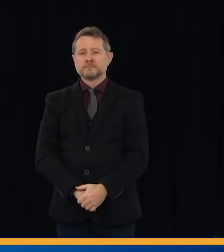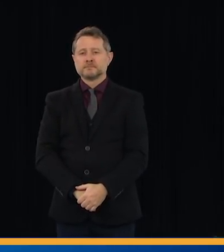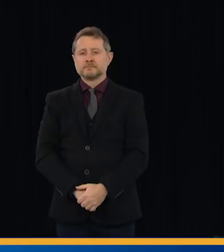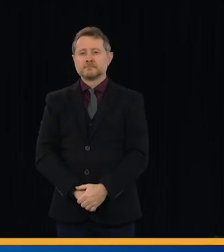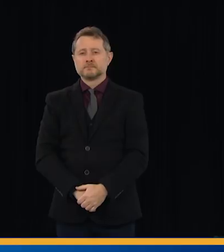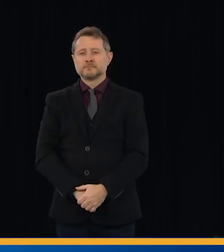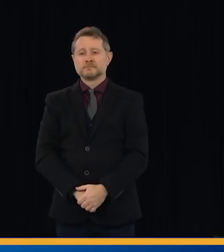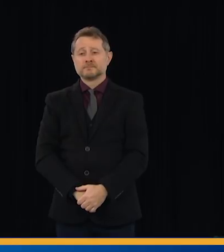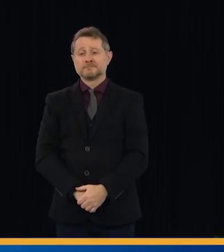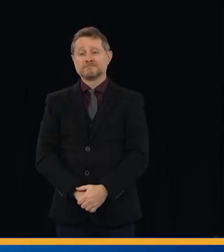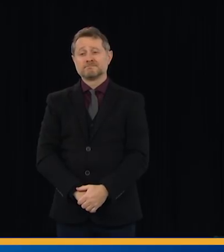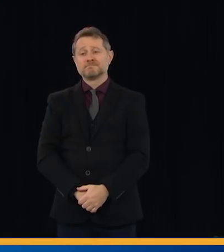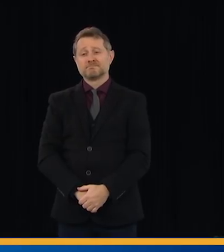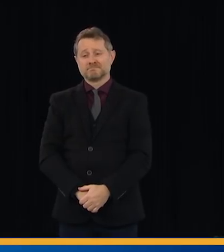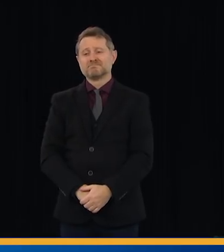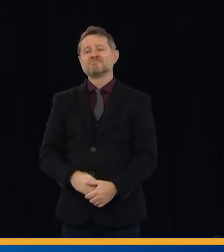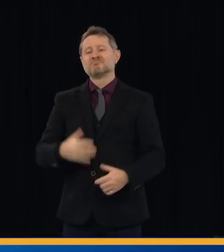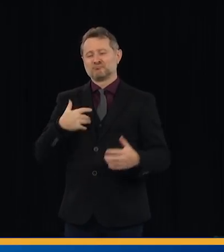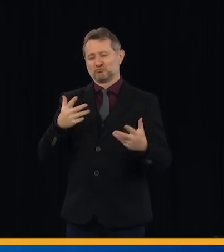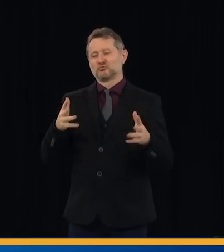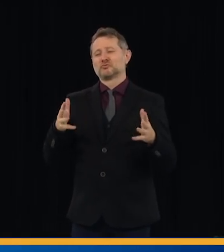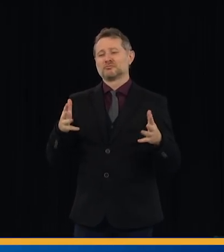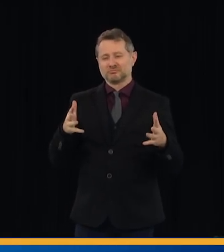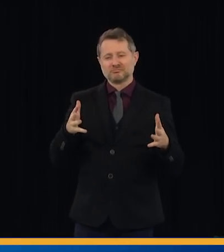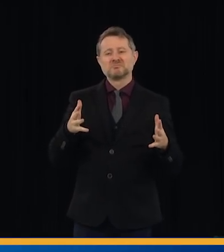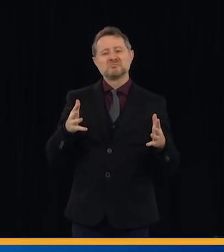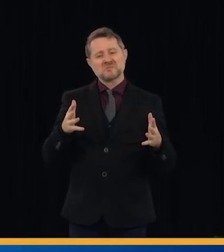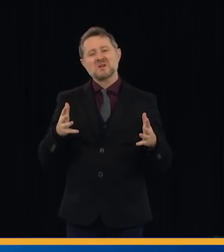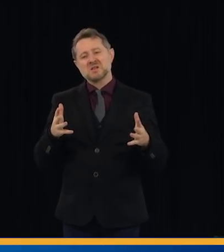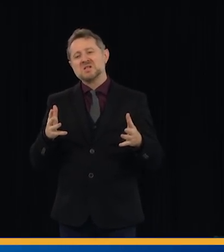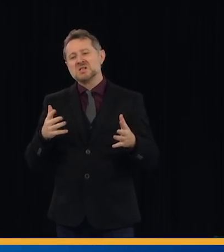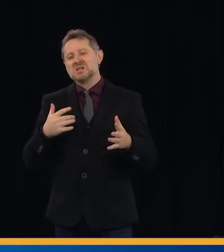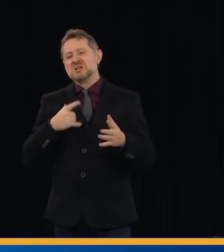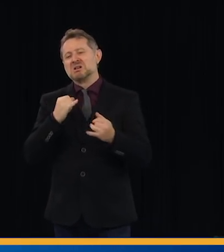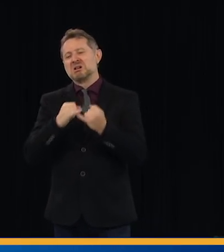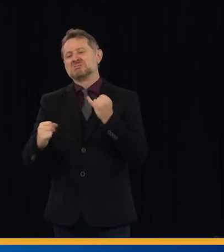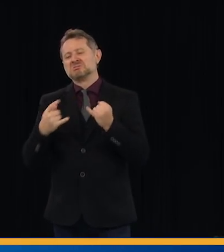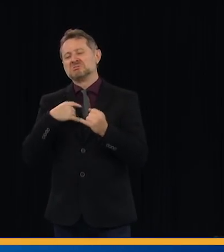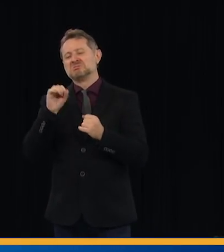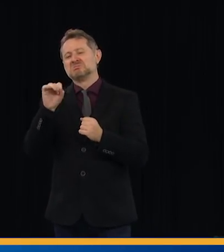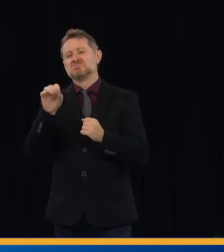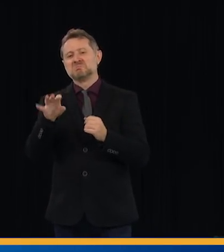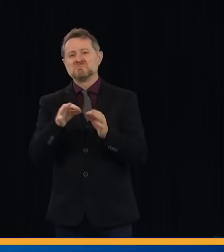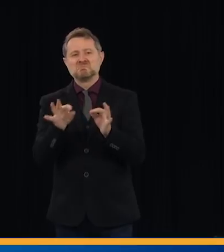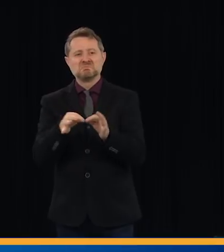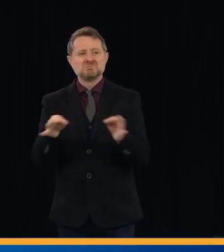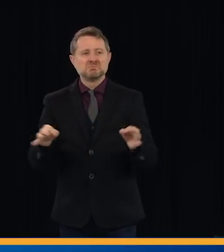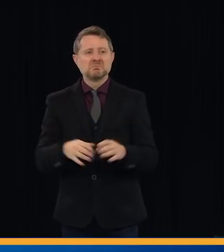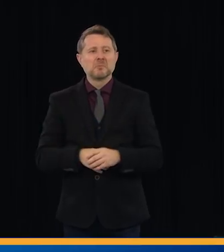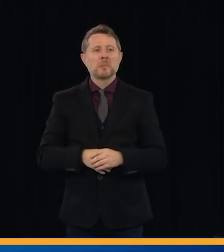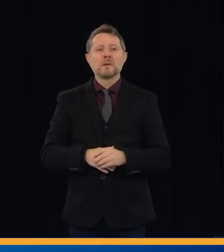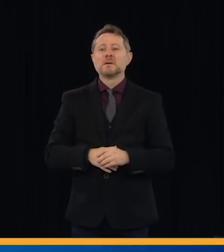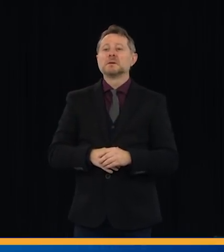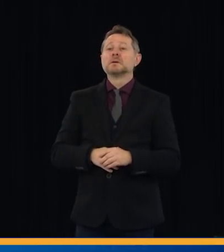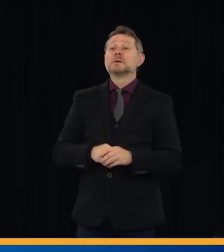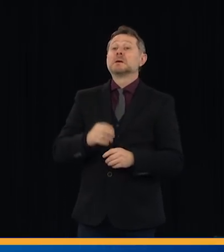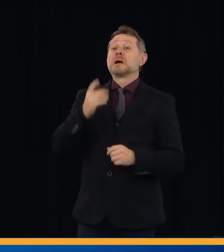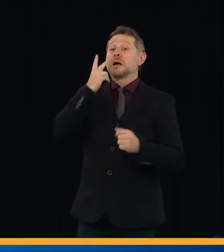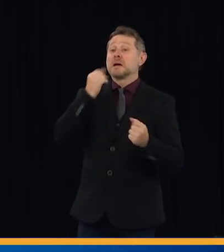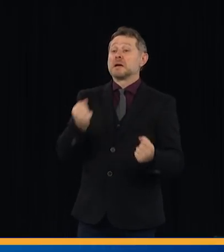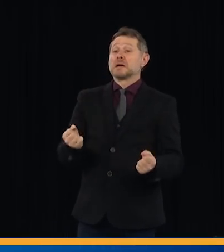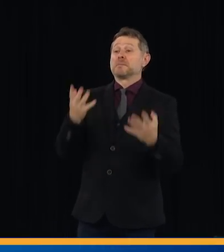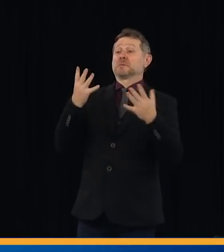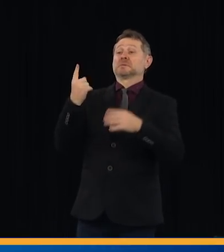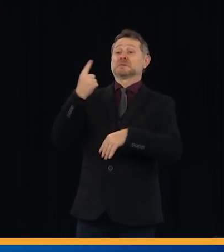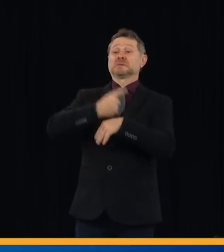I showed you those. I'll end where I began. You saw the number of days that this has